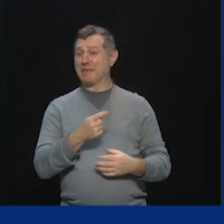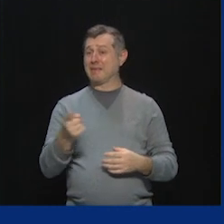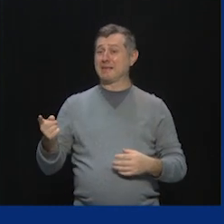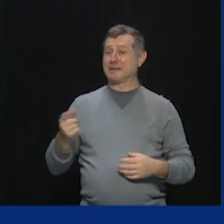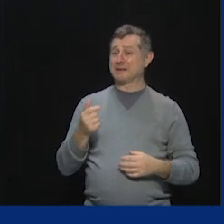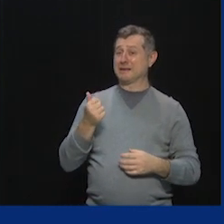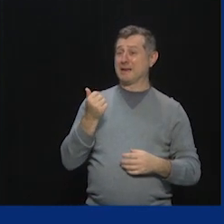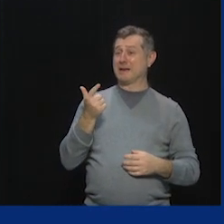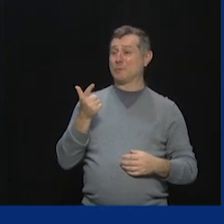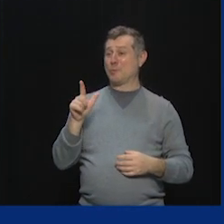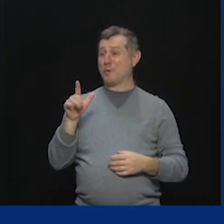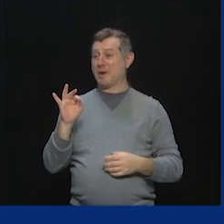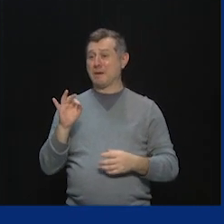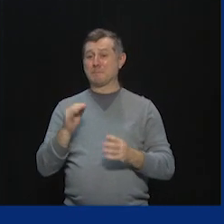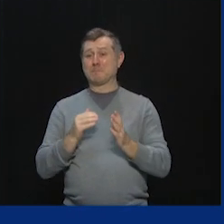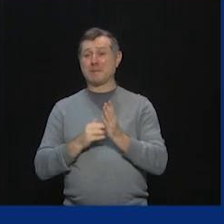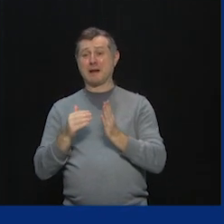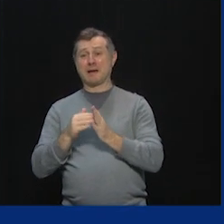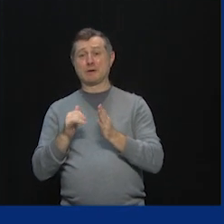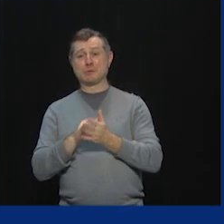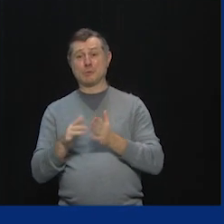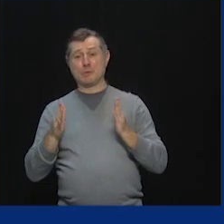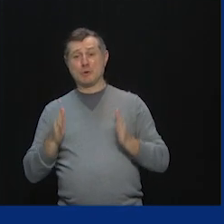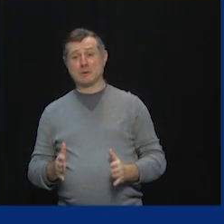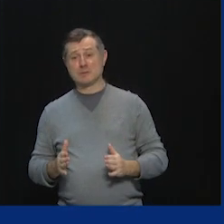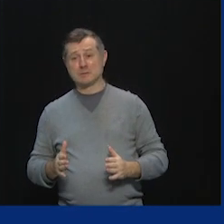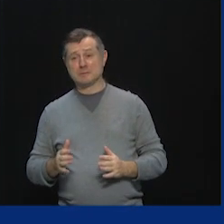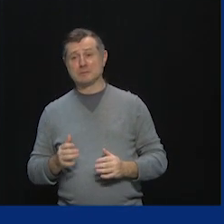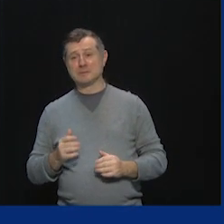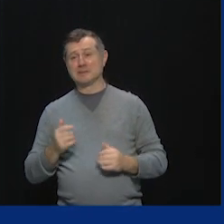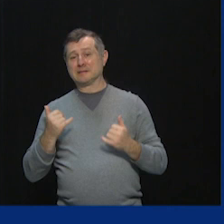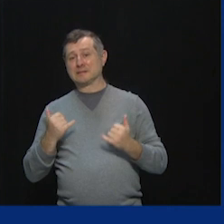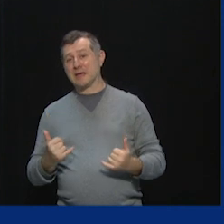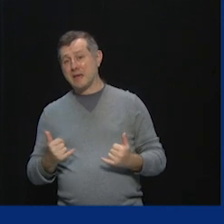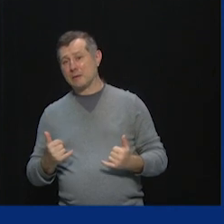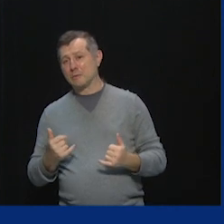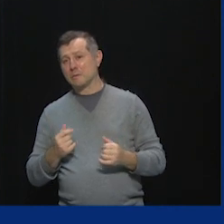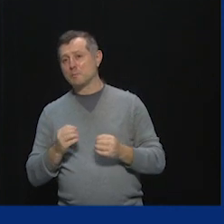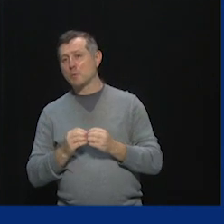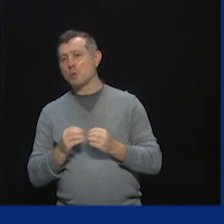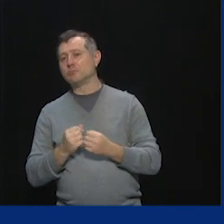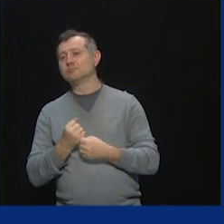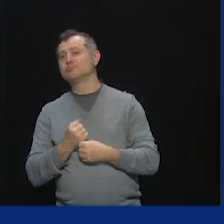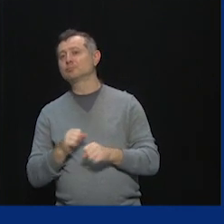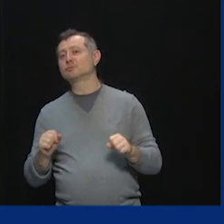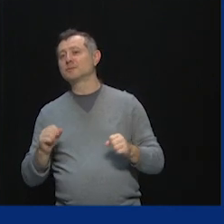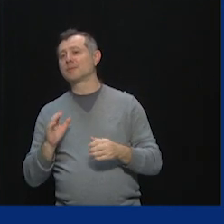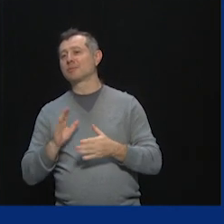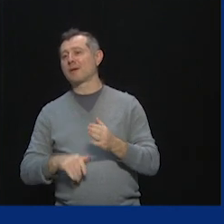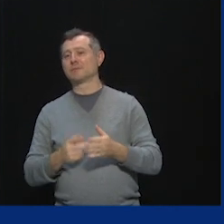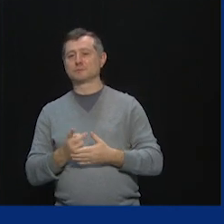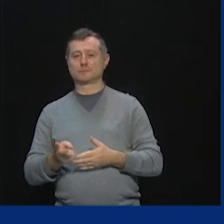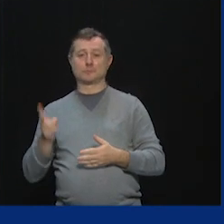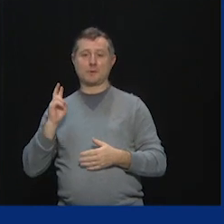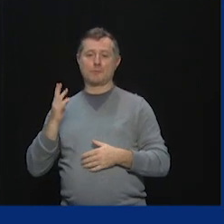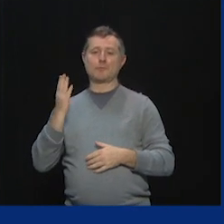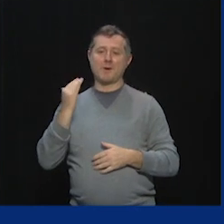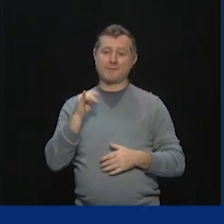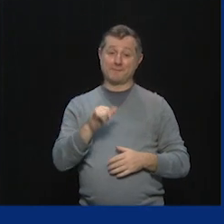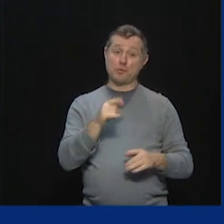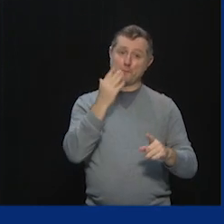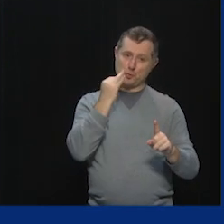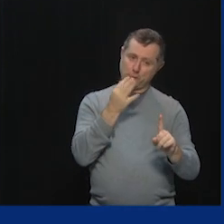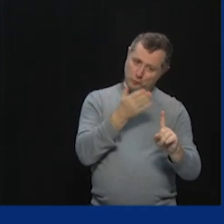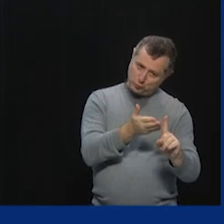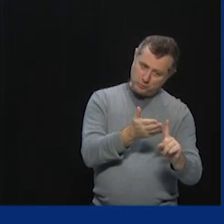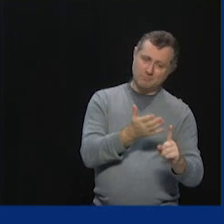safer today than they were 2 days ago, and that's because of you. And I thank you for that. And again, I thank you for having the courage of your convictions